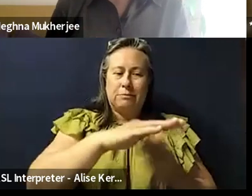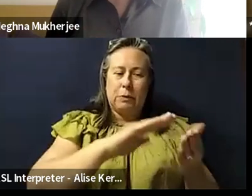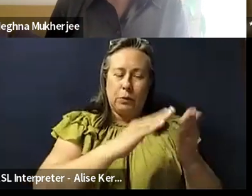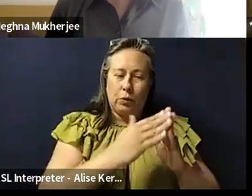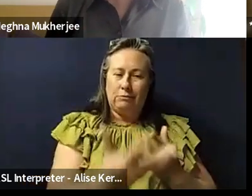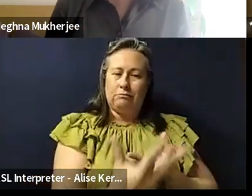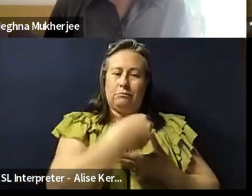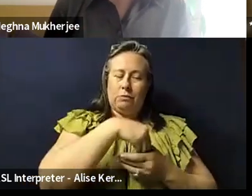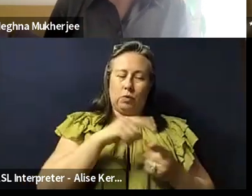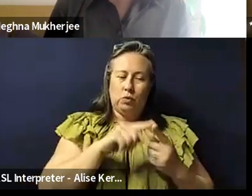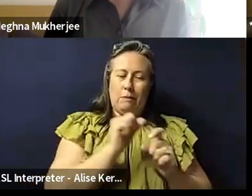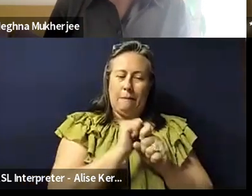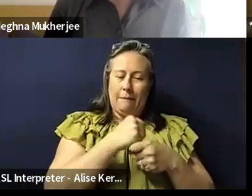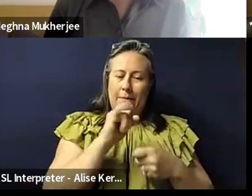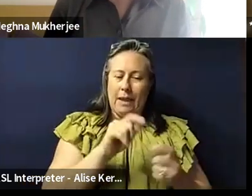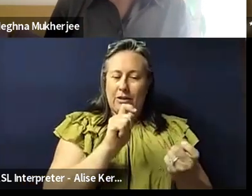in making that shift.